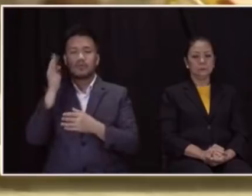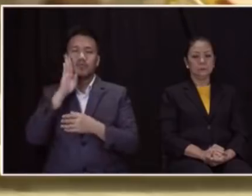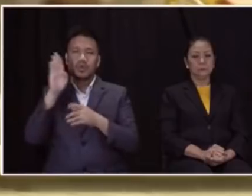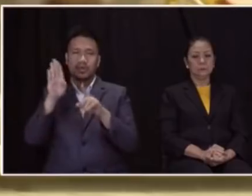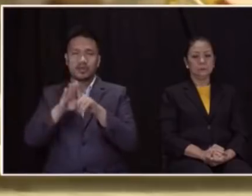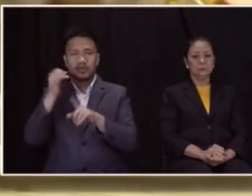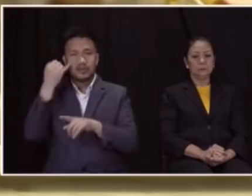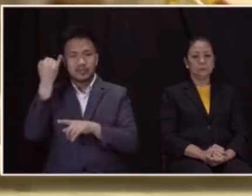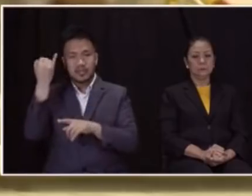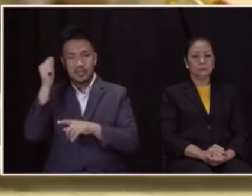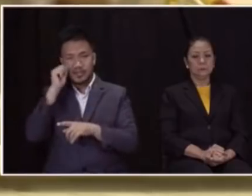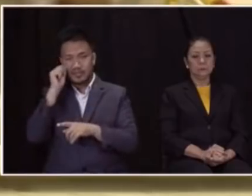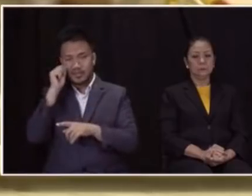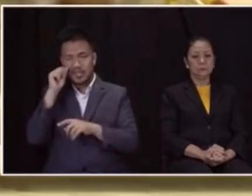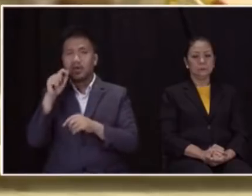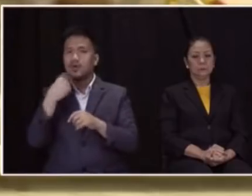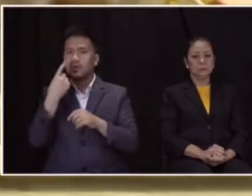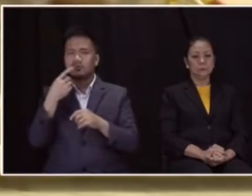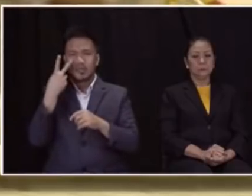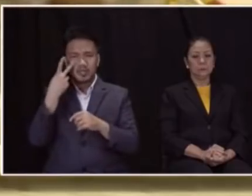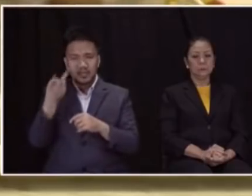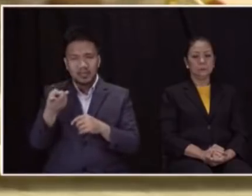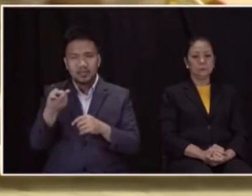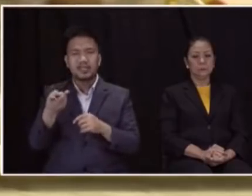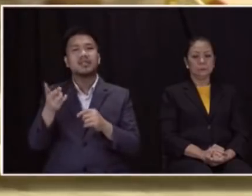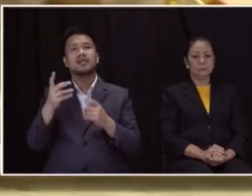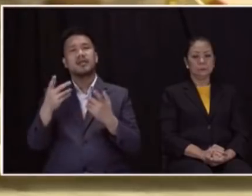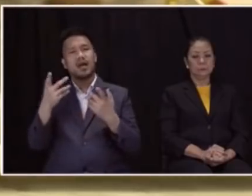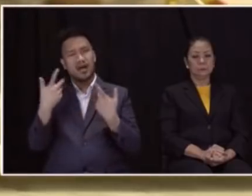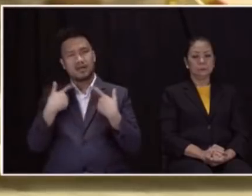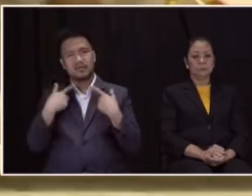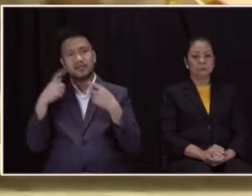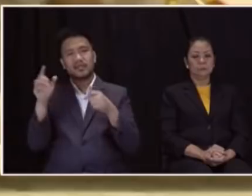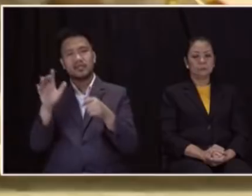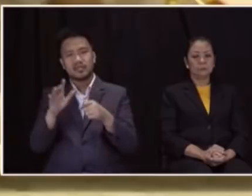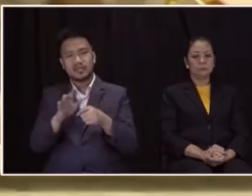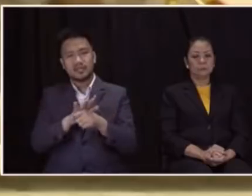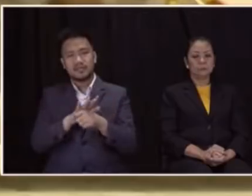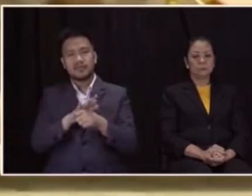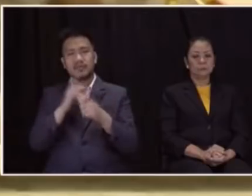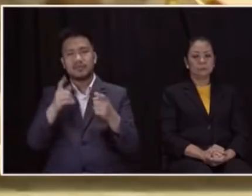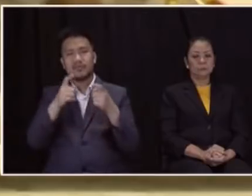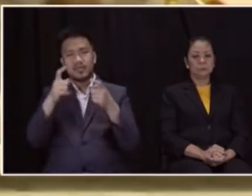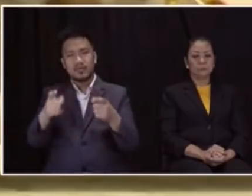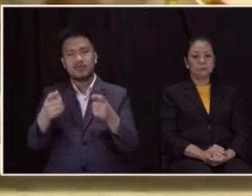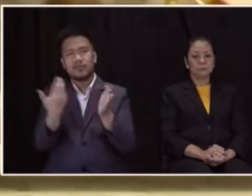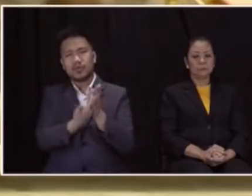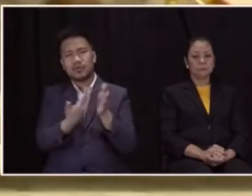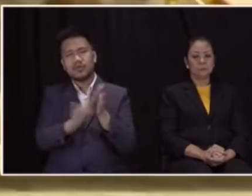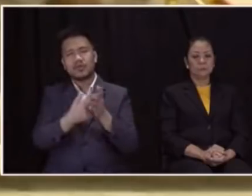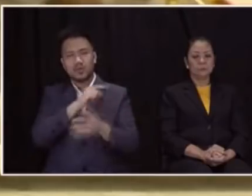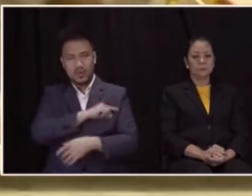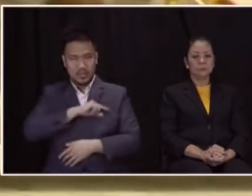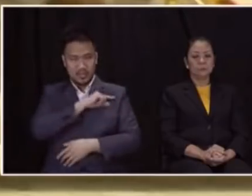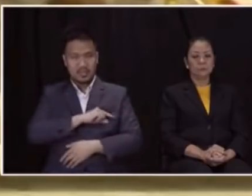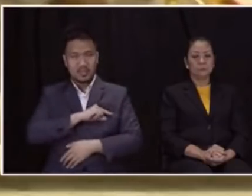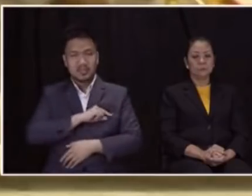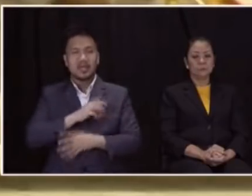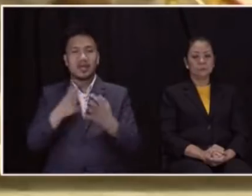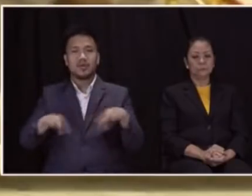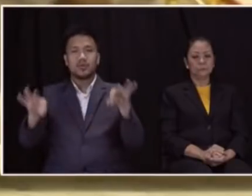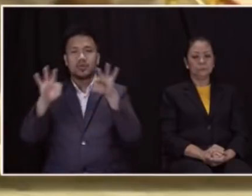Brother, who are found to be gifted with proven qualities, with merits accruing from